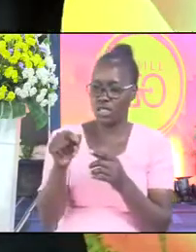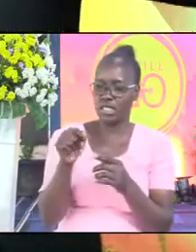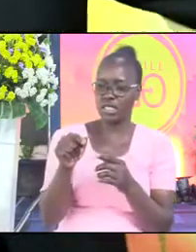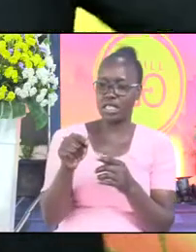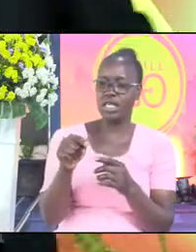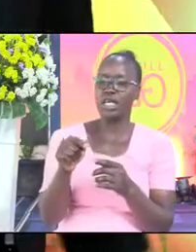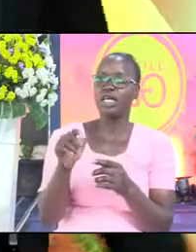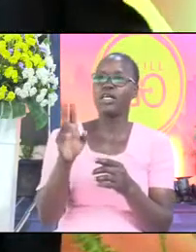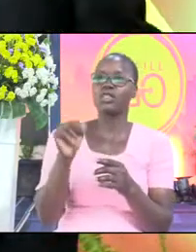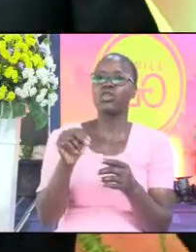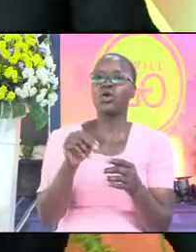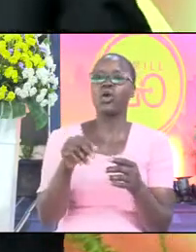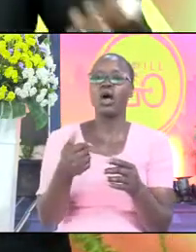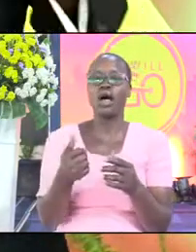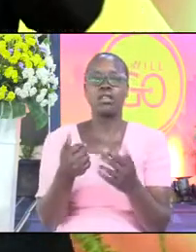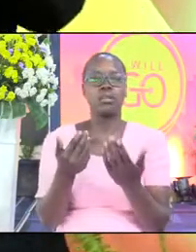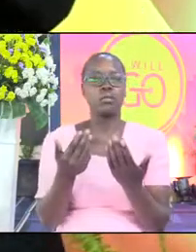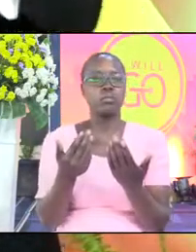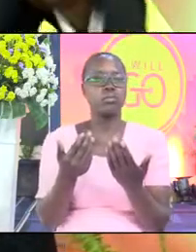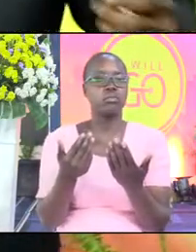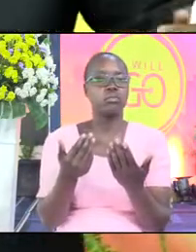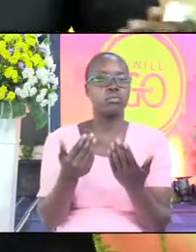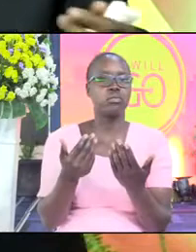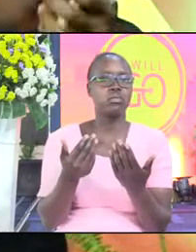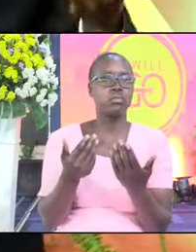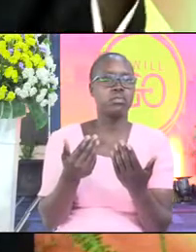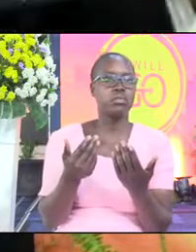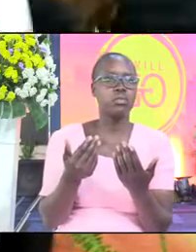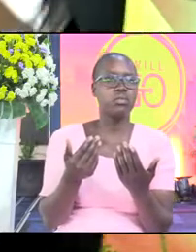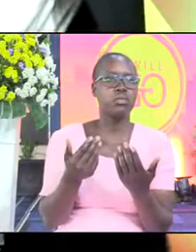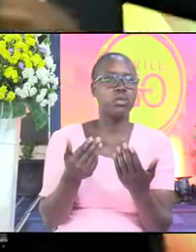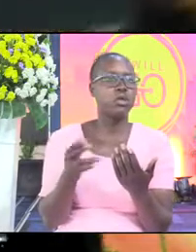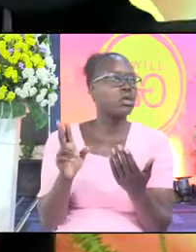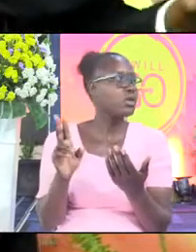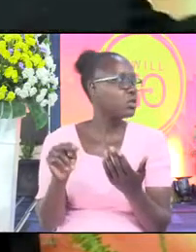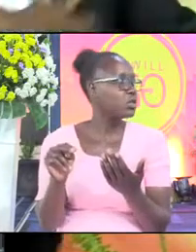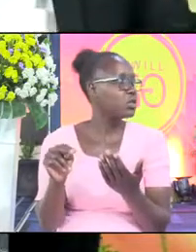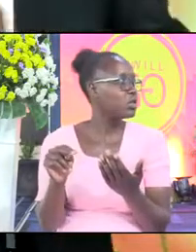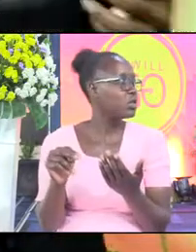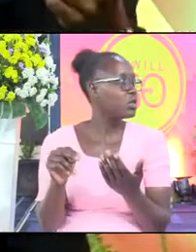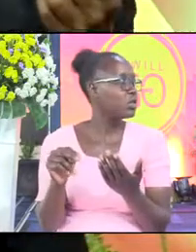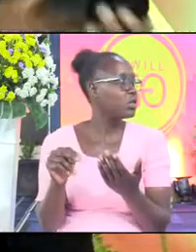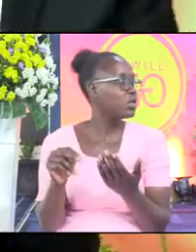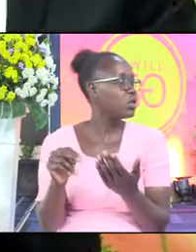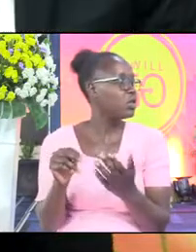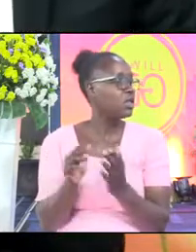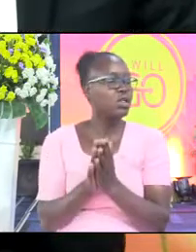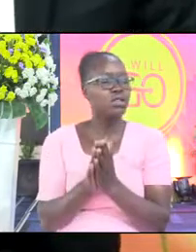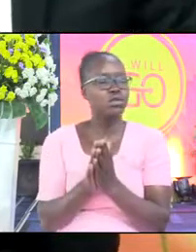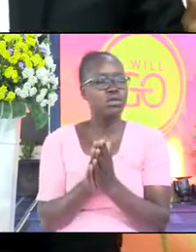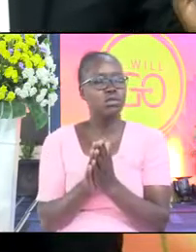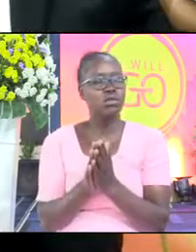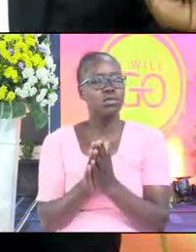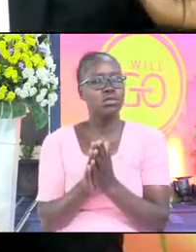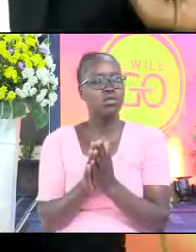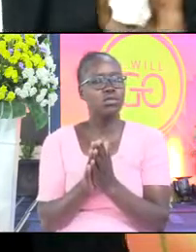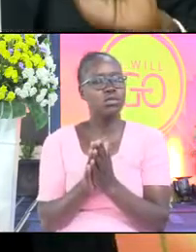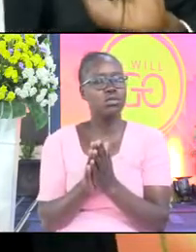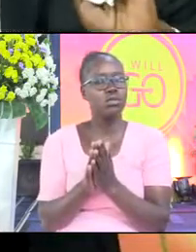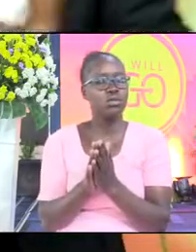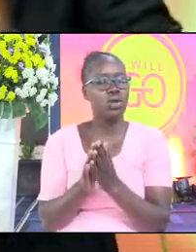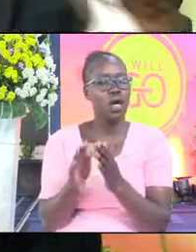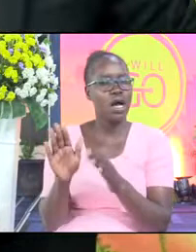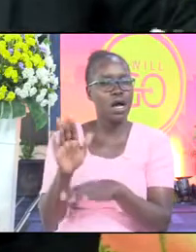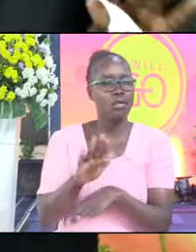She had no supporting cast. She had no, what that thing this girls play? No violin.